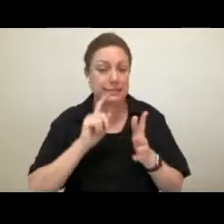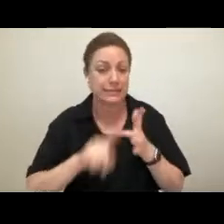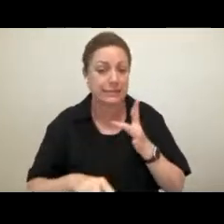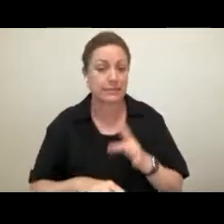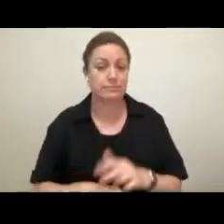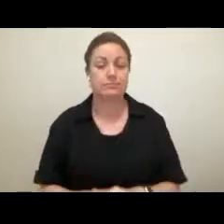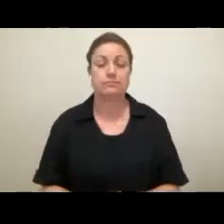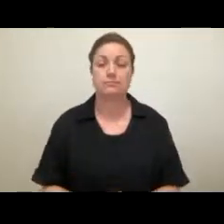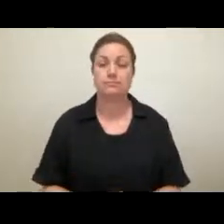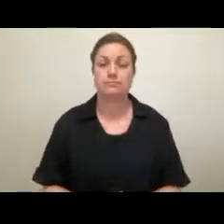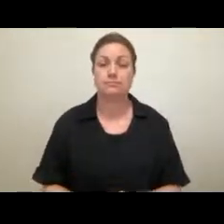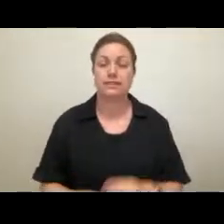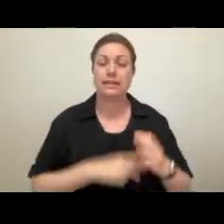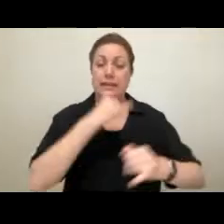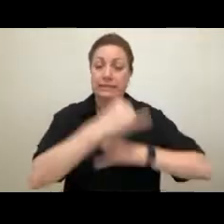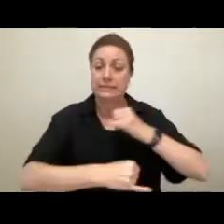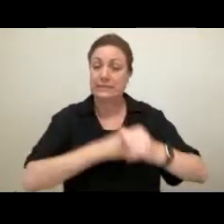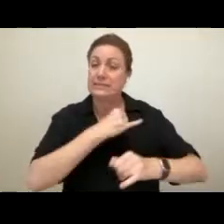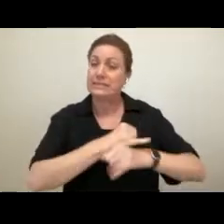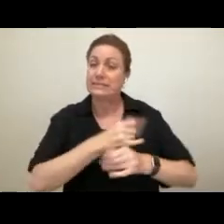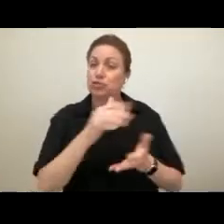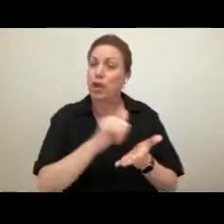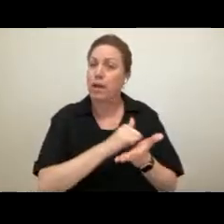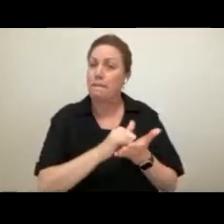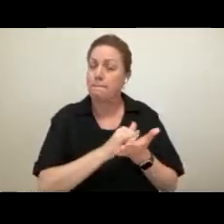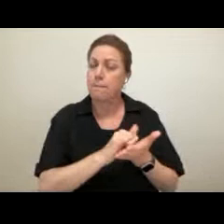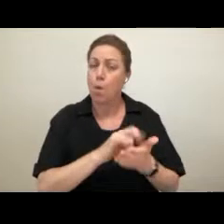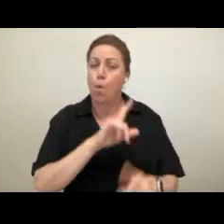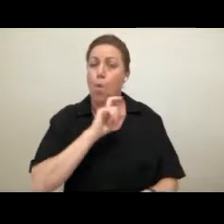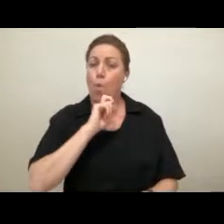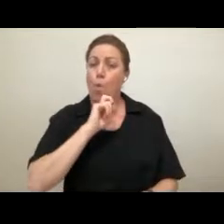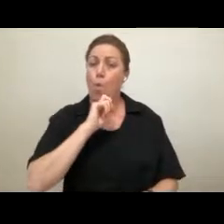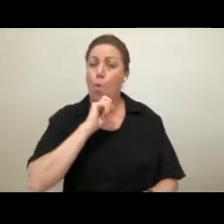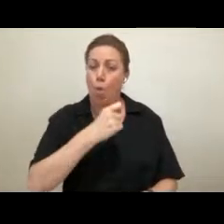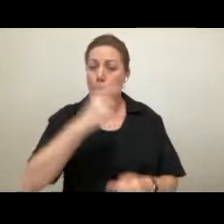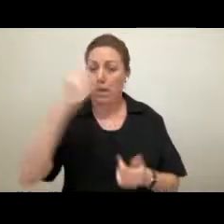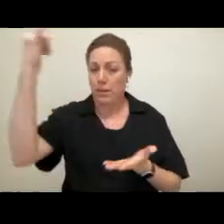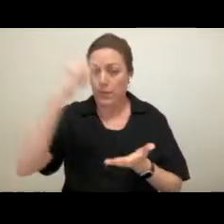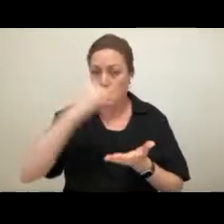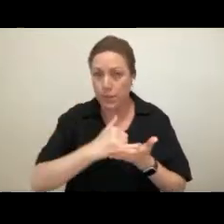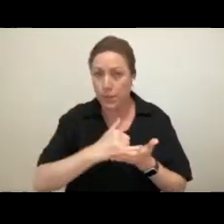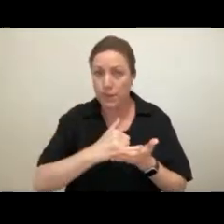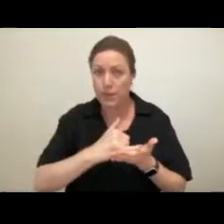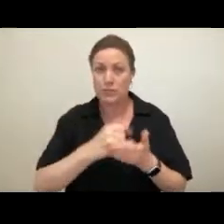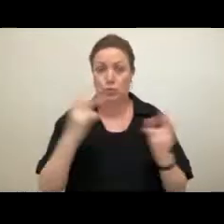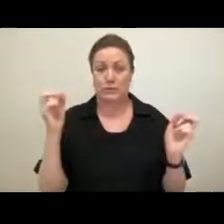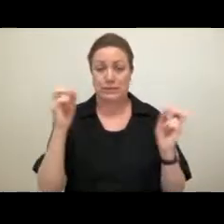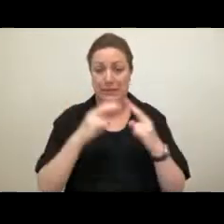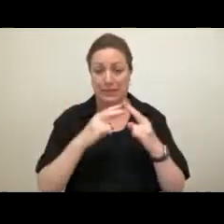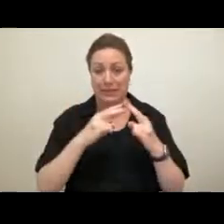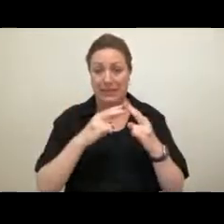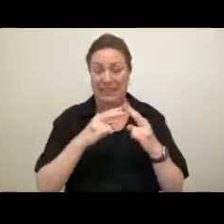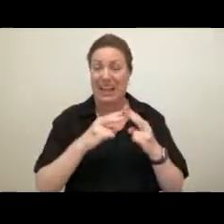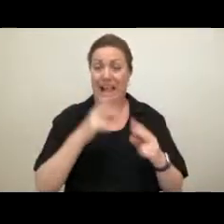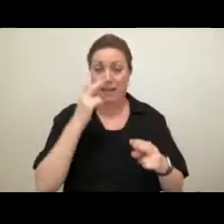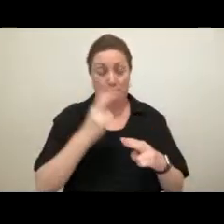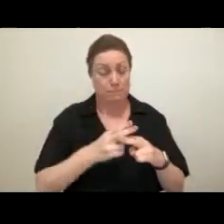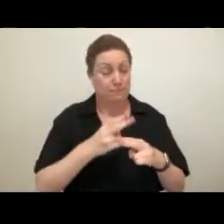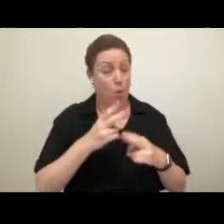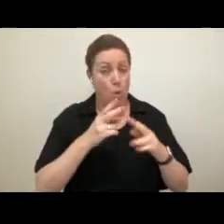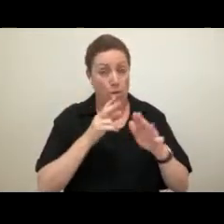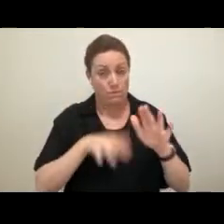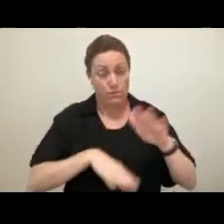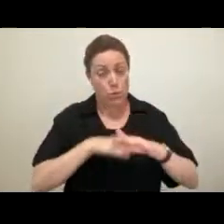and to Australia. As you can see in the information that we have here, we have a text and we have a map which talks about